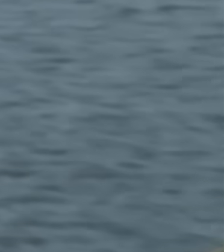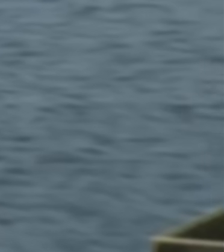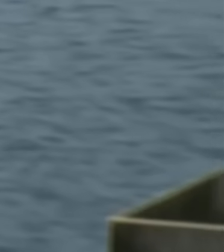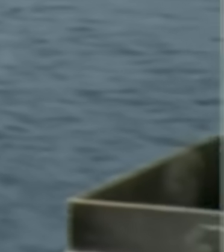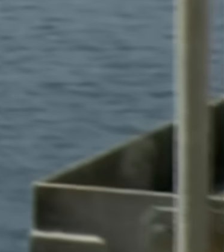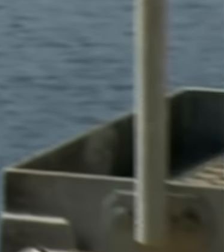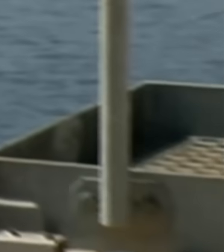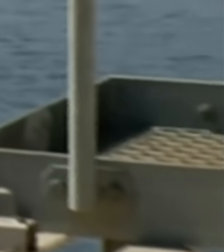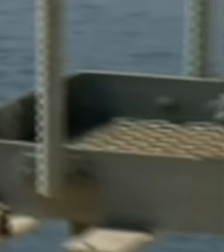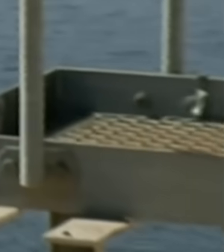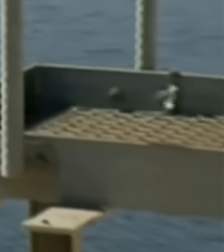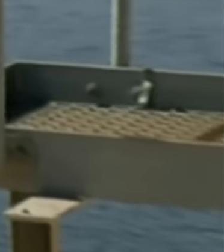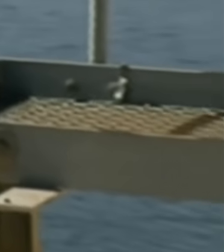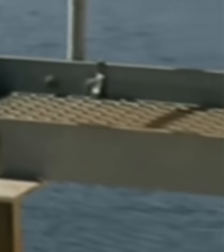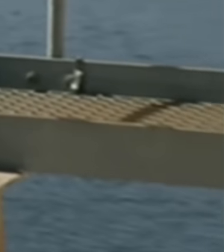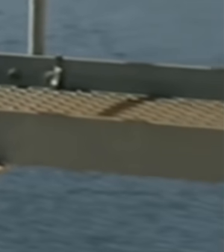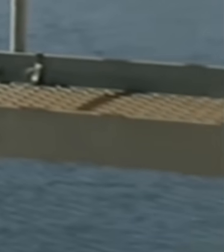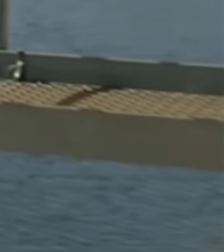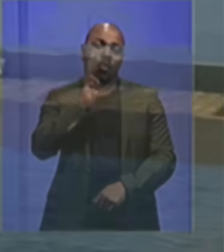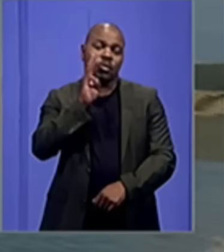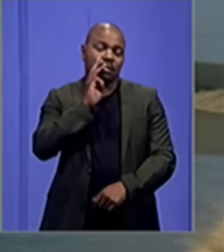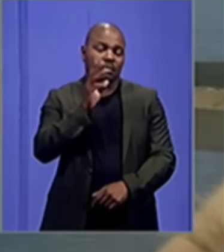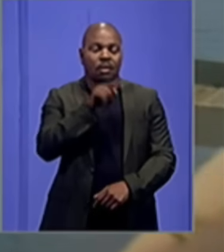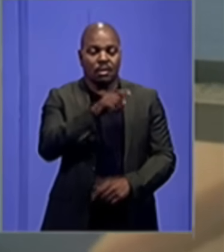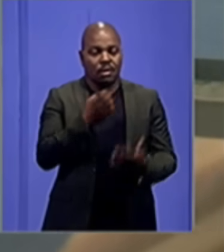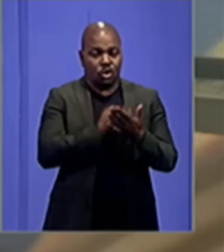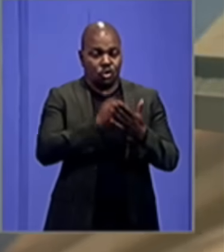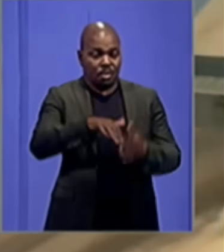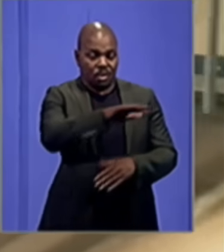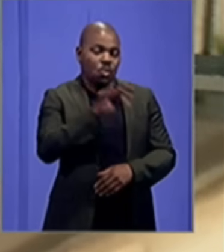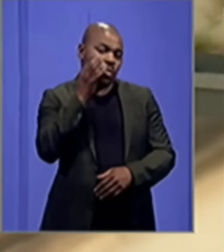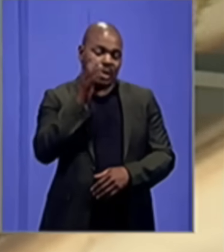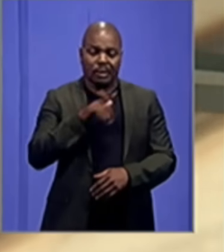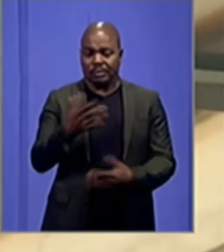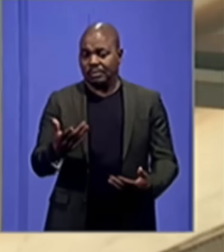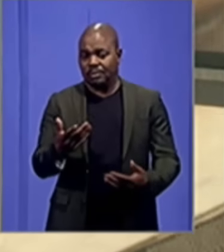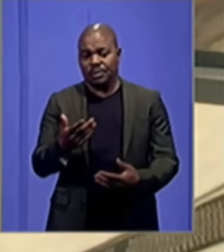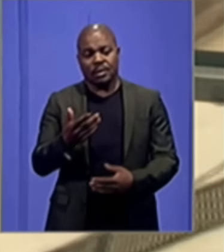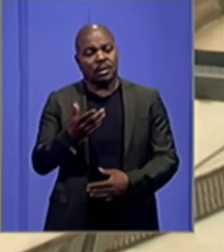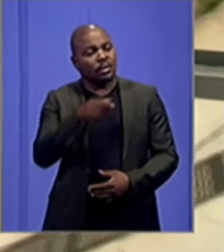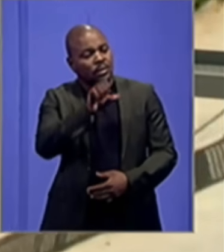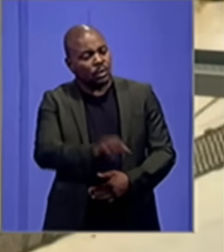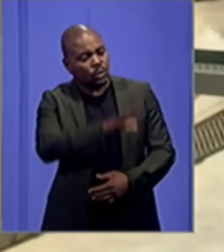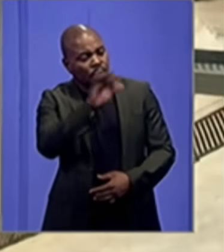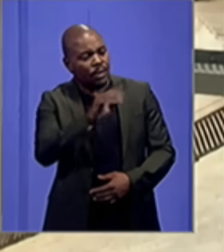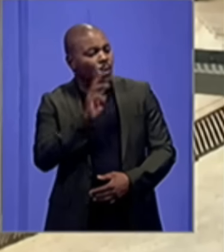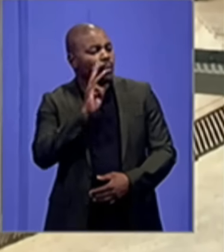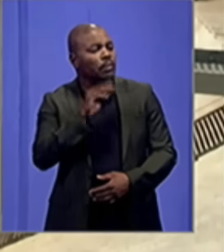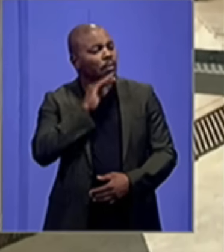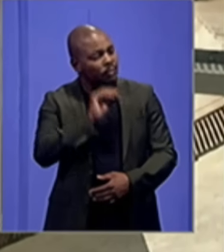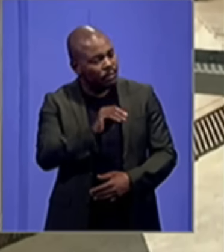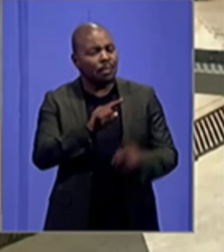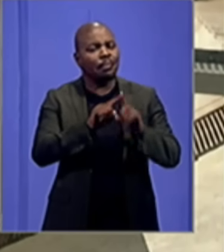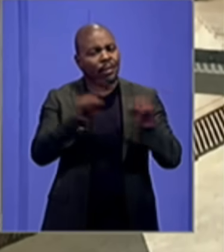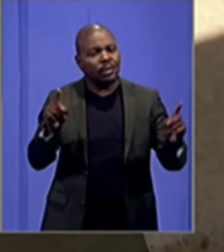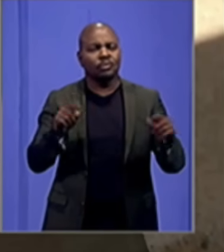Se tsebisa moruo Bongani Mahlangu se re ho amakatsa hore naha e sa kgahelweng ke metsi jwalo ka Afrika Borwa e phumana